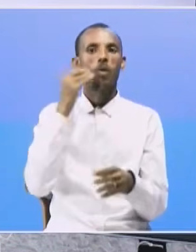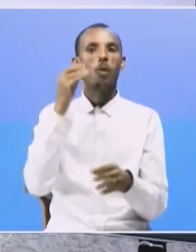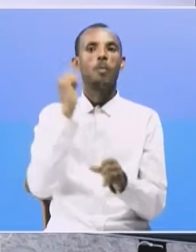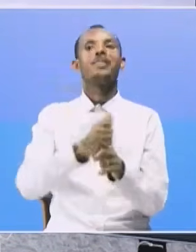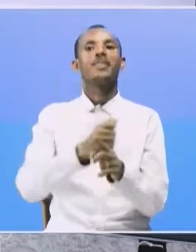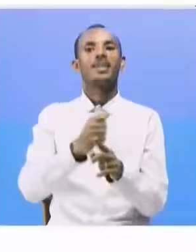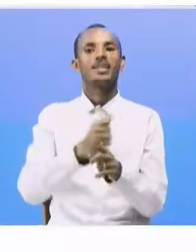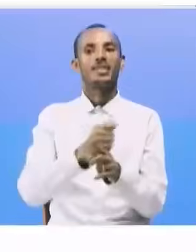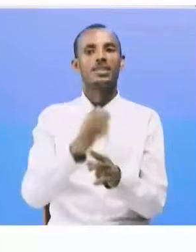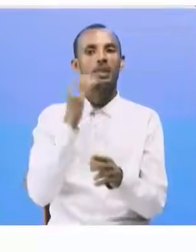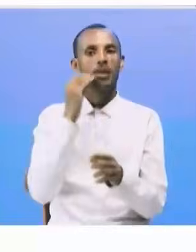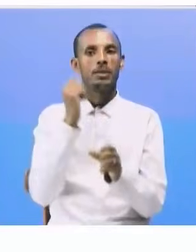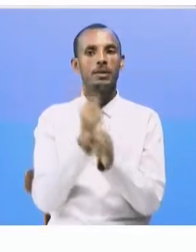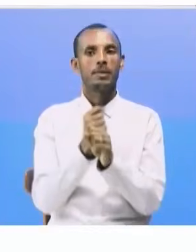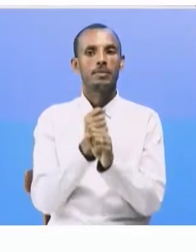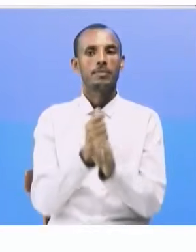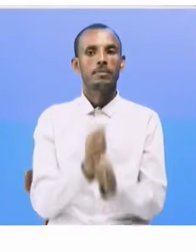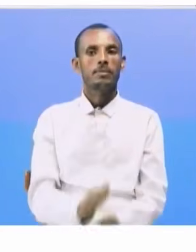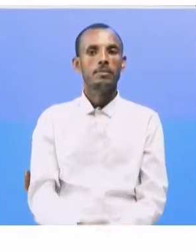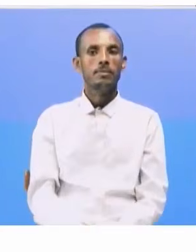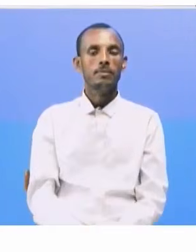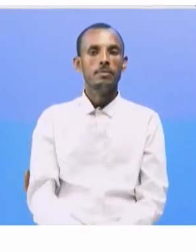question. Exercise